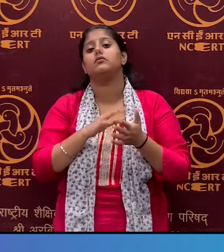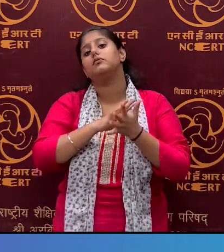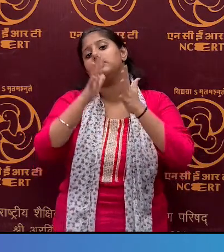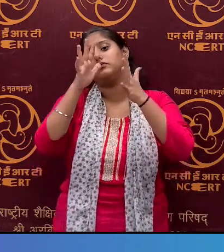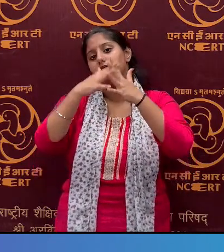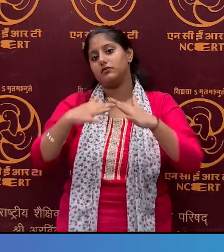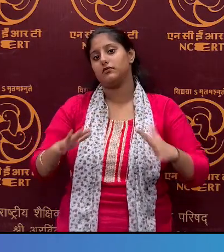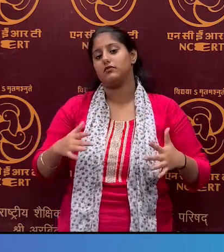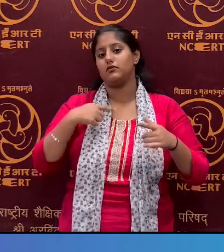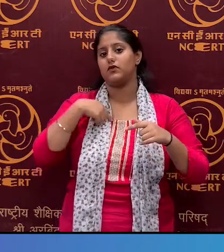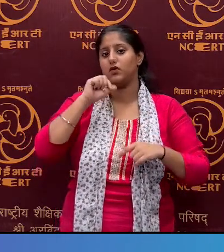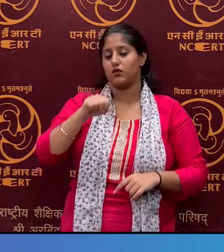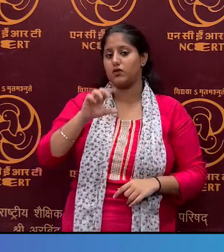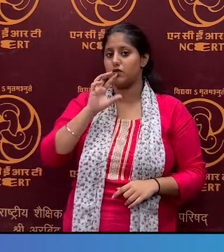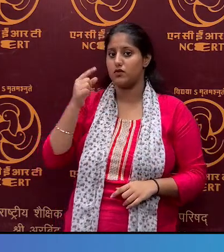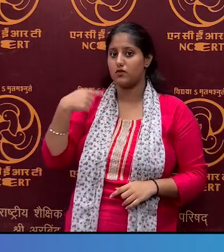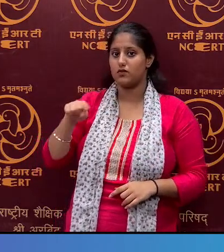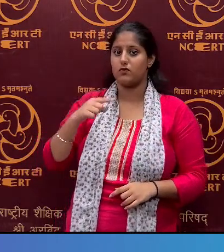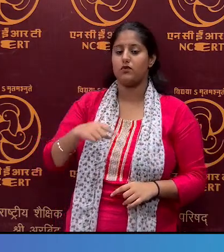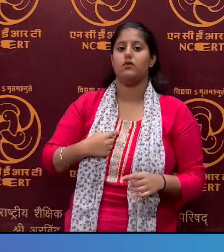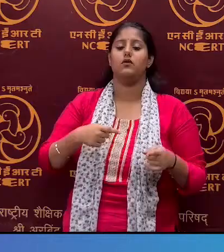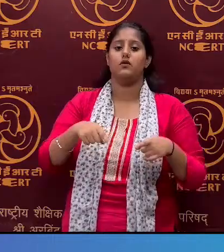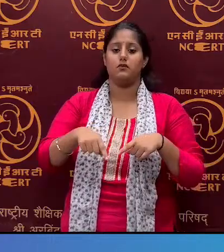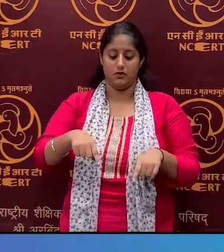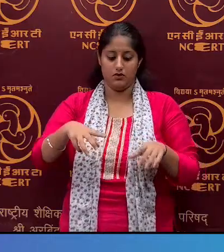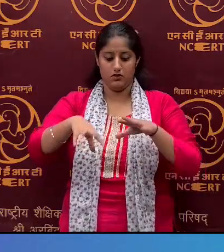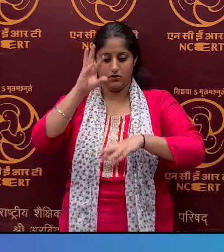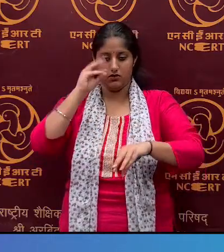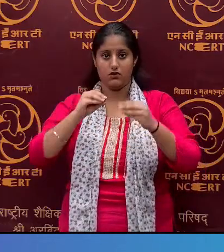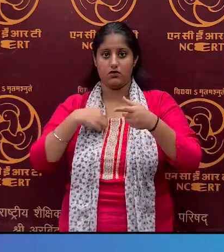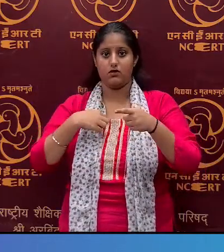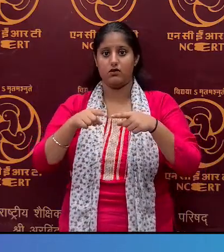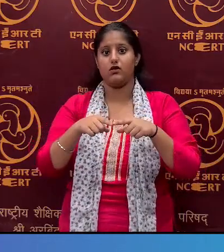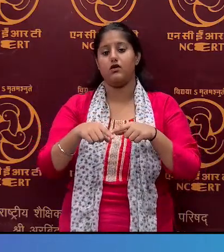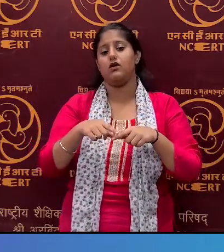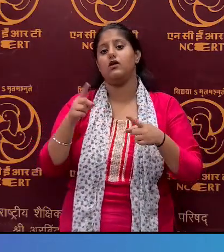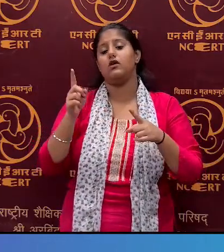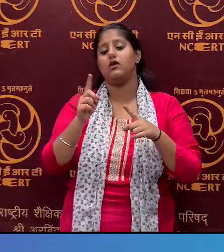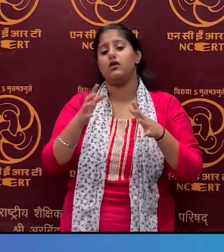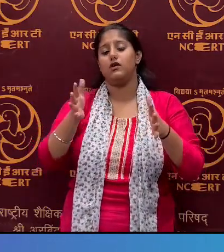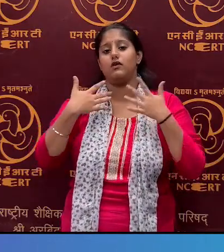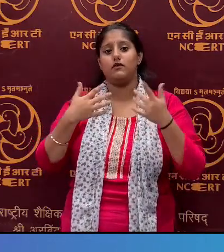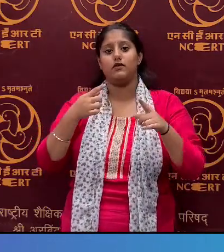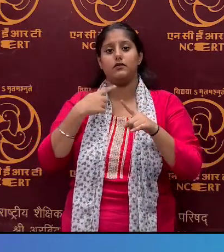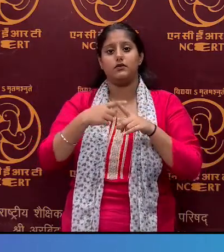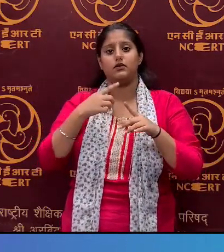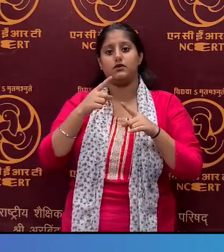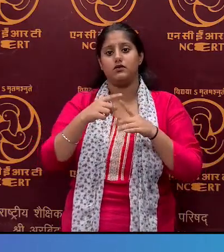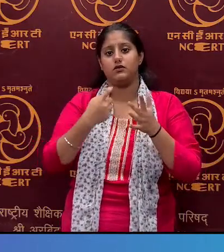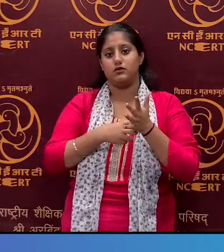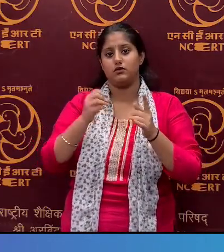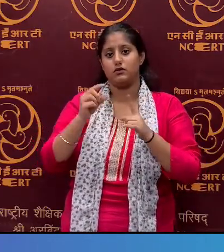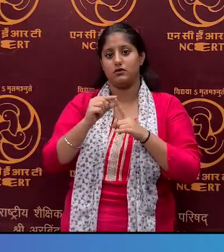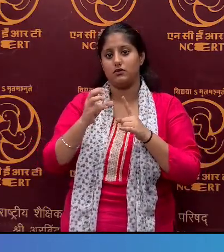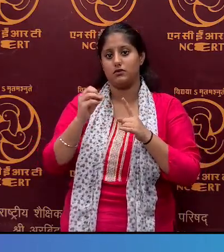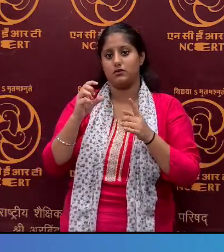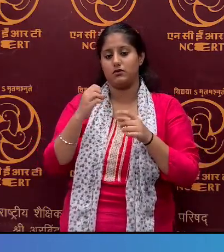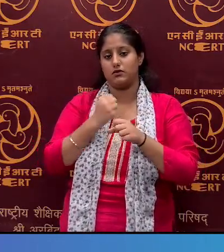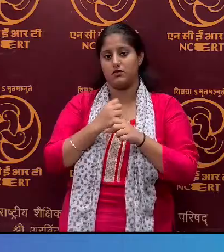Himalayas. Absolutely, sir. We learned about wind and topography, and sir, recently the curiosity